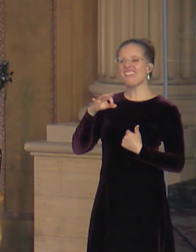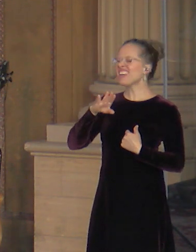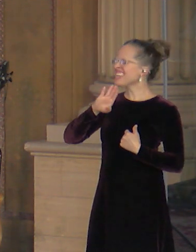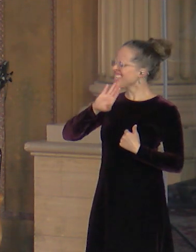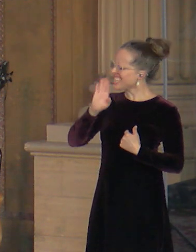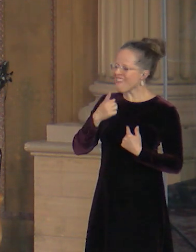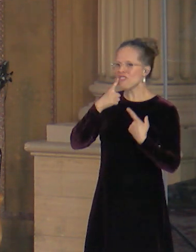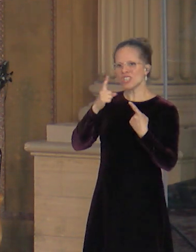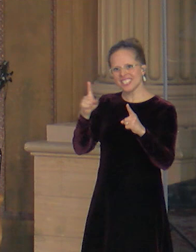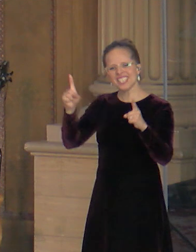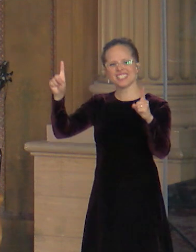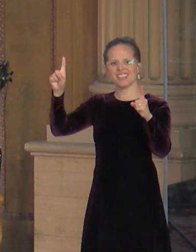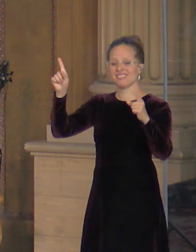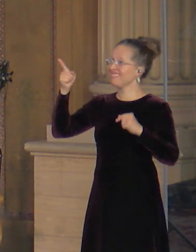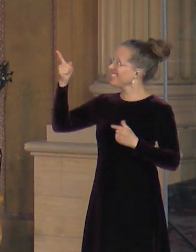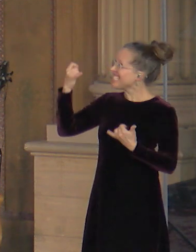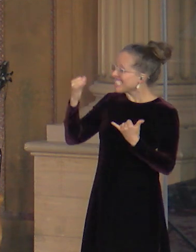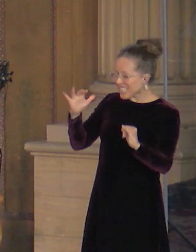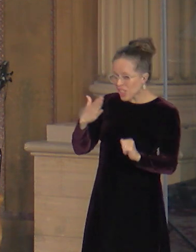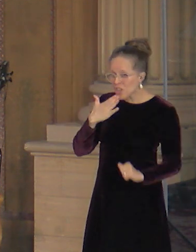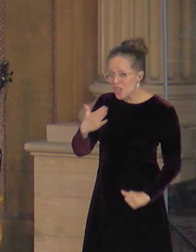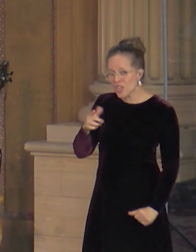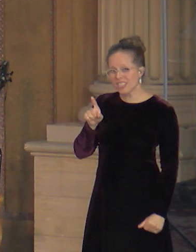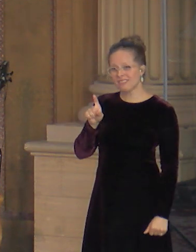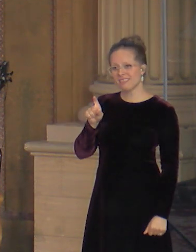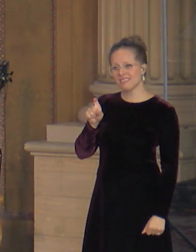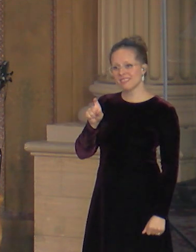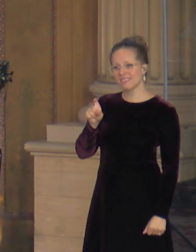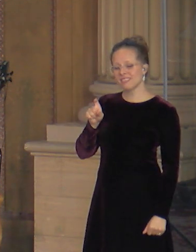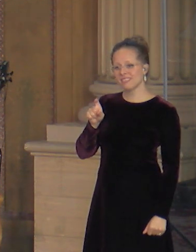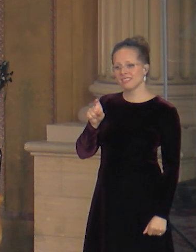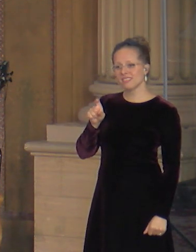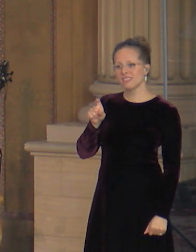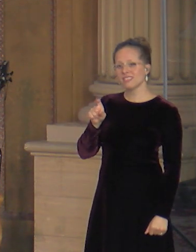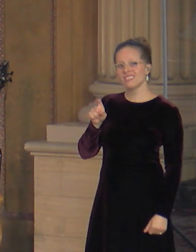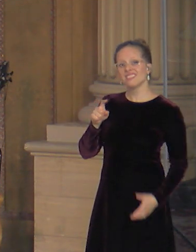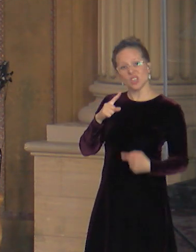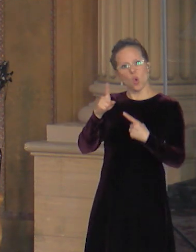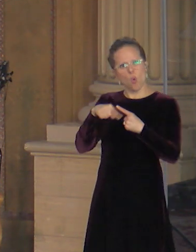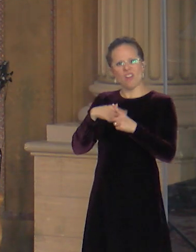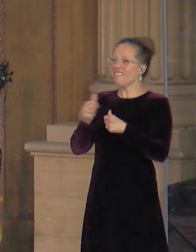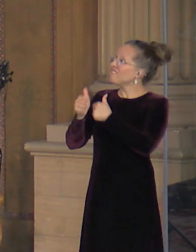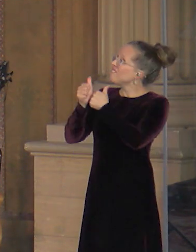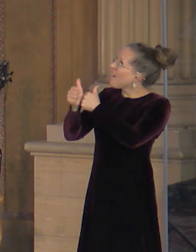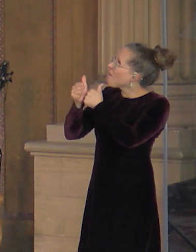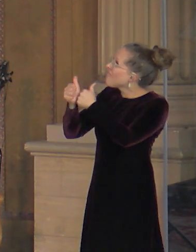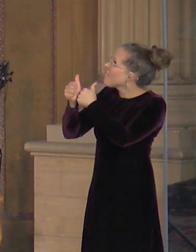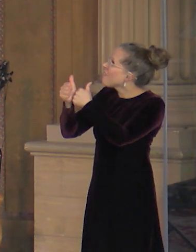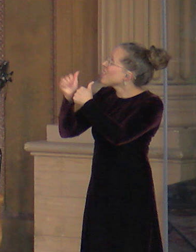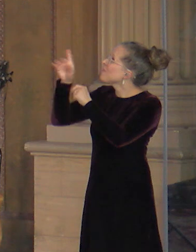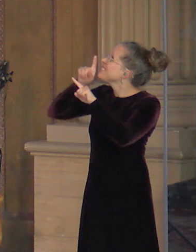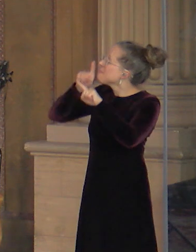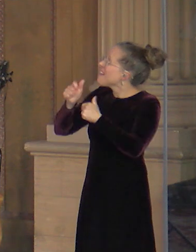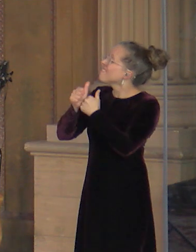is God still good in his commands even when following his commands doesn't seem to be working out for you